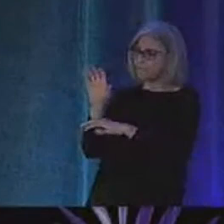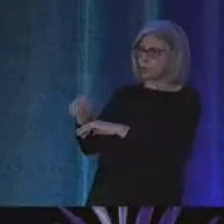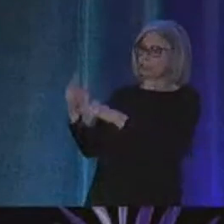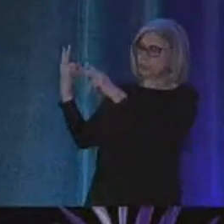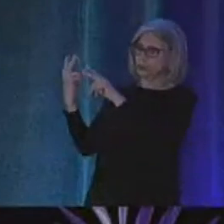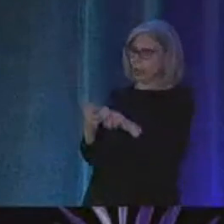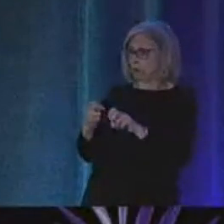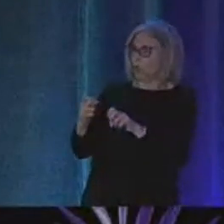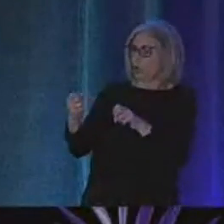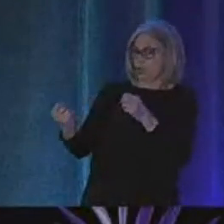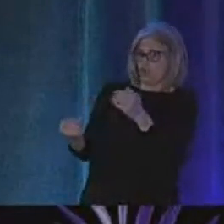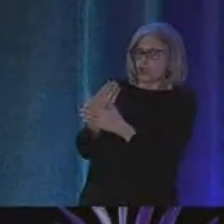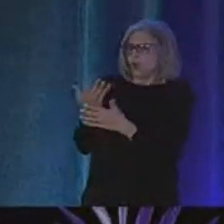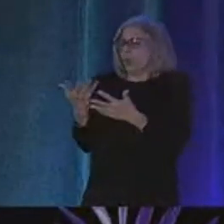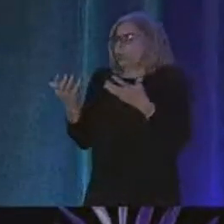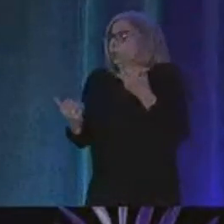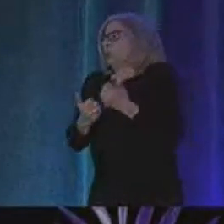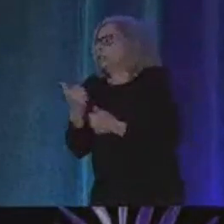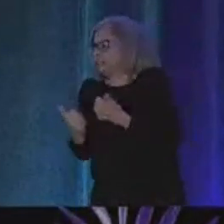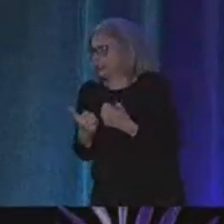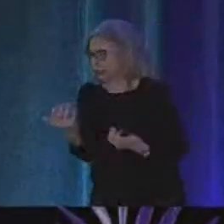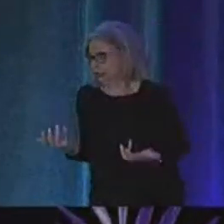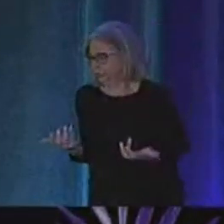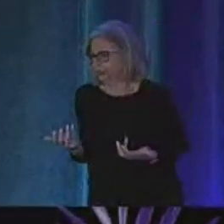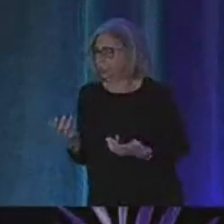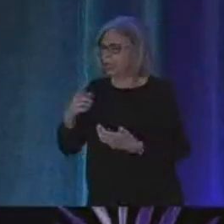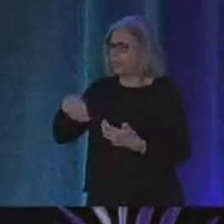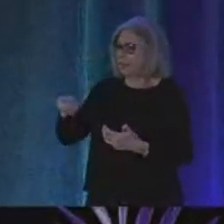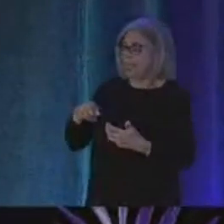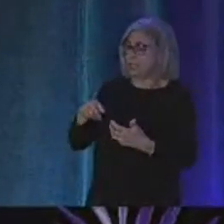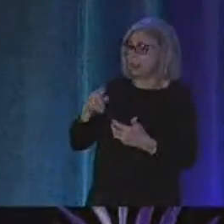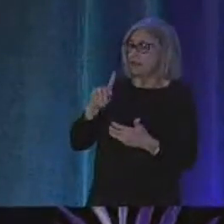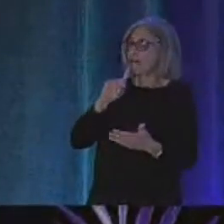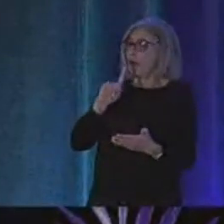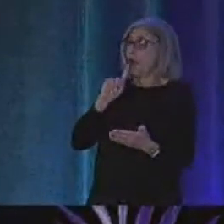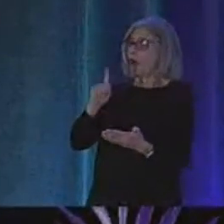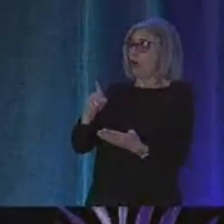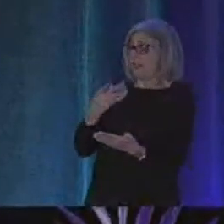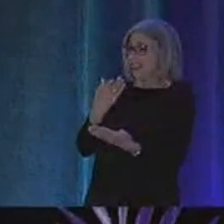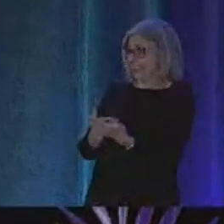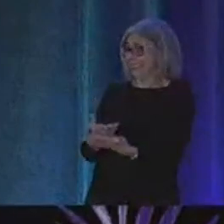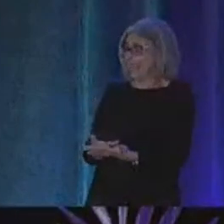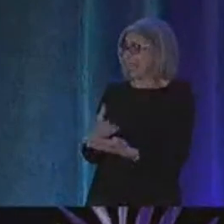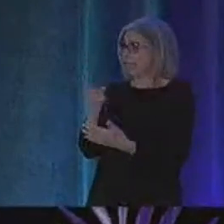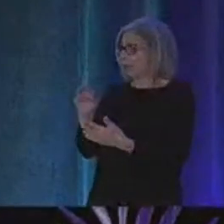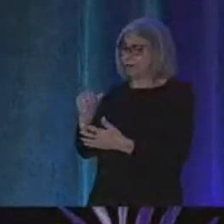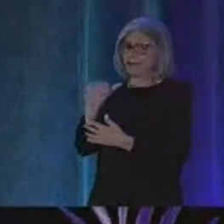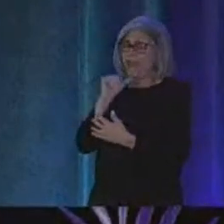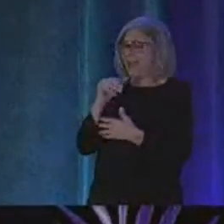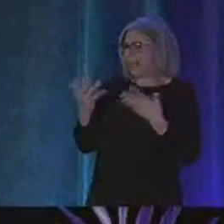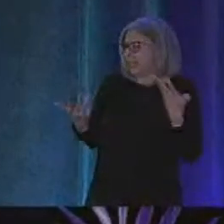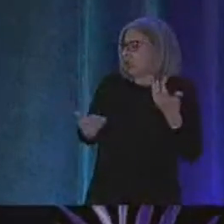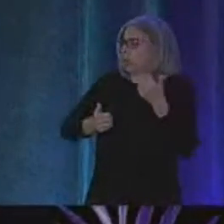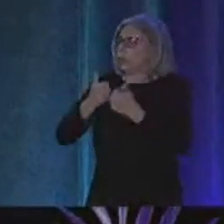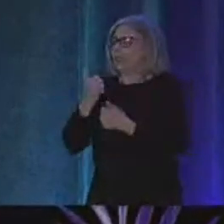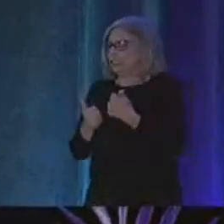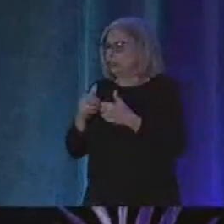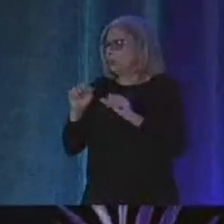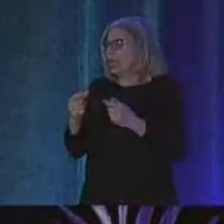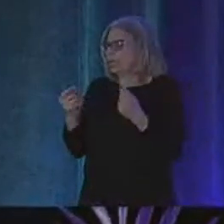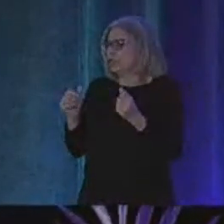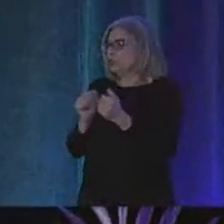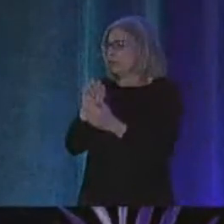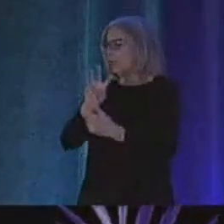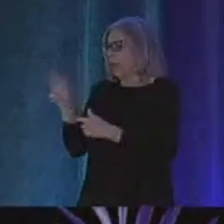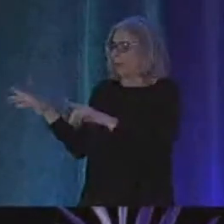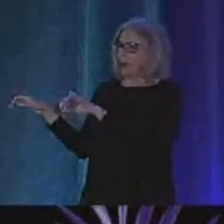download something new? Are they authenticated or are they not? So, you can do these things with web as